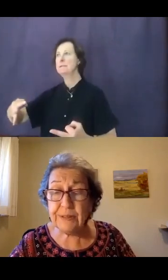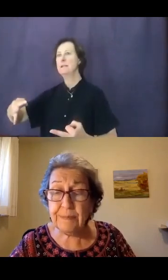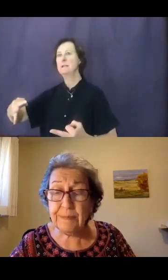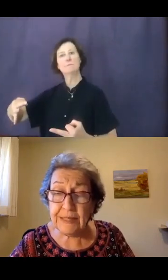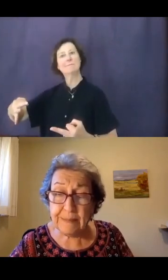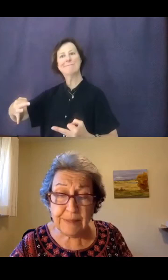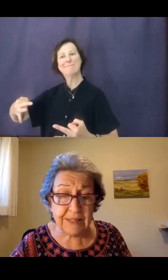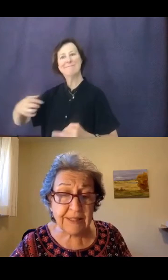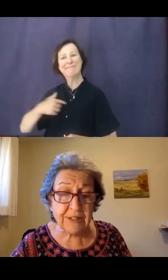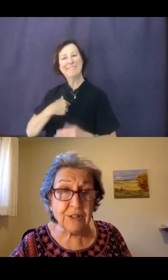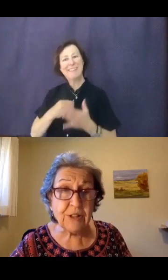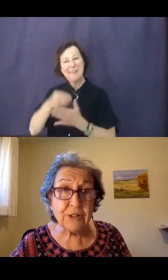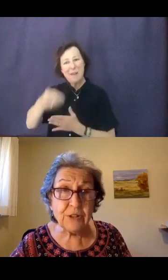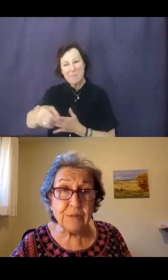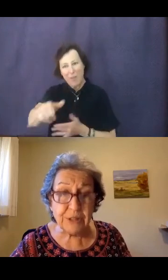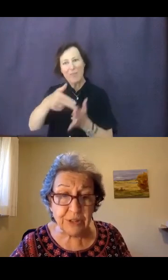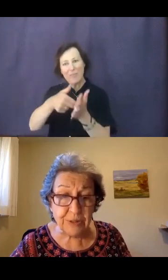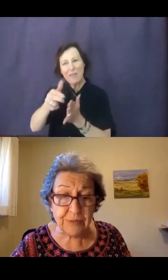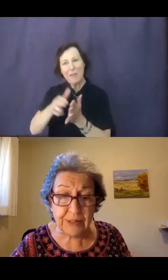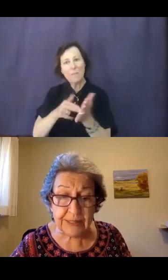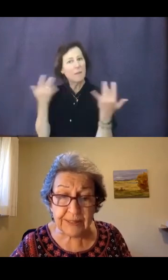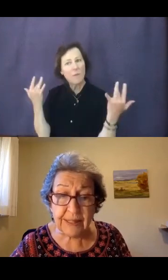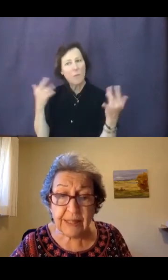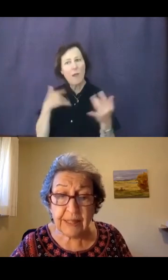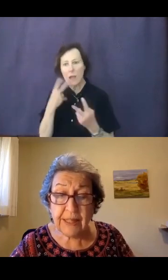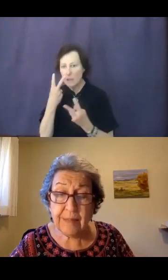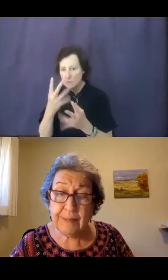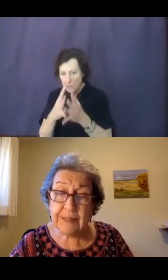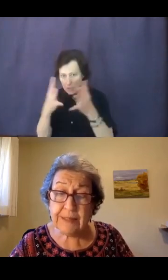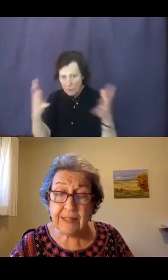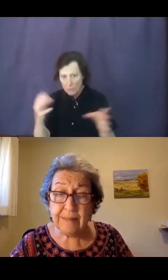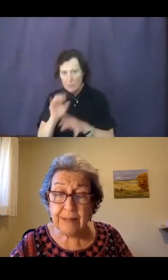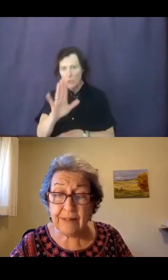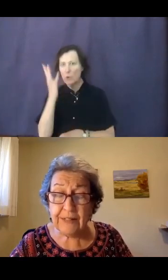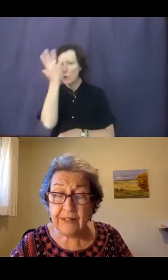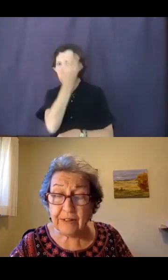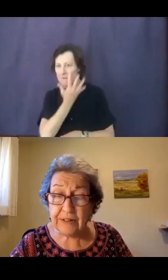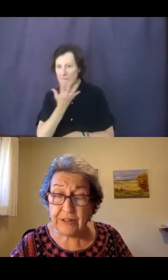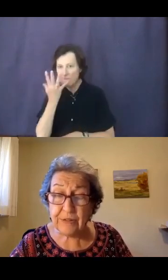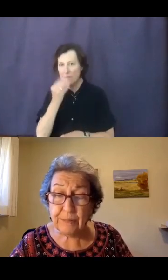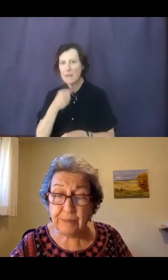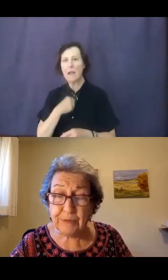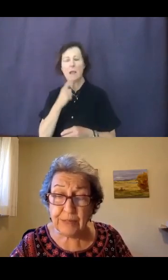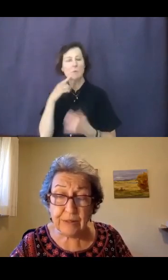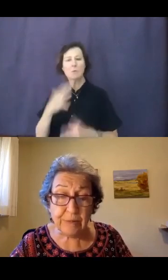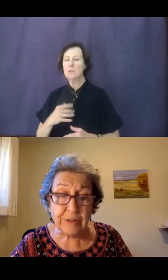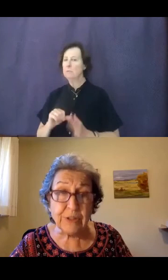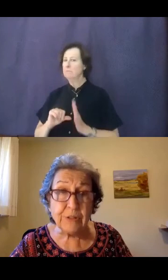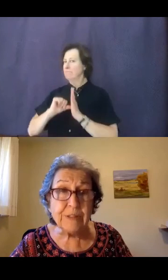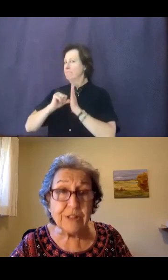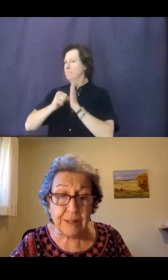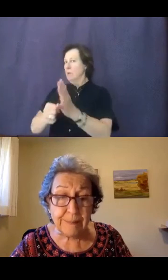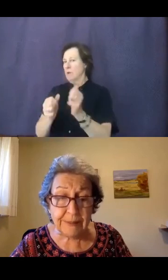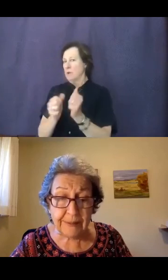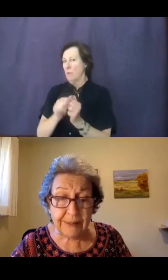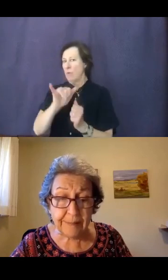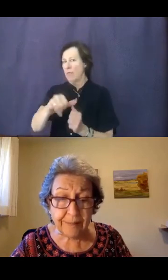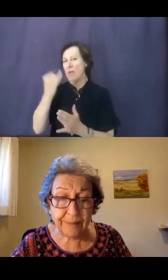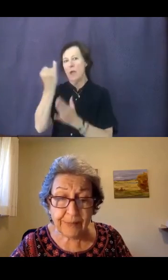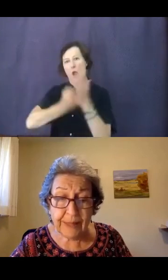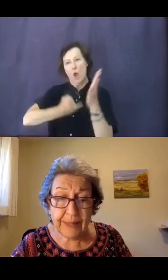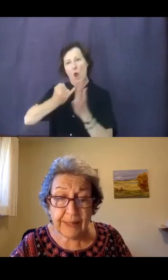purchased the painting because I saw so much in her face and because I admired the artist who had portrayed her with so much